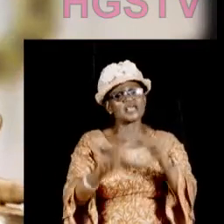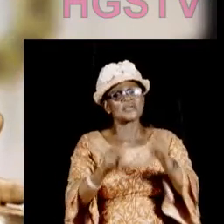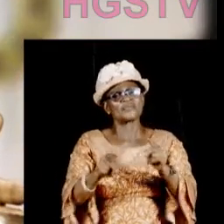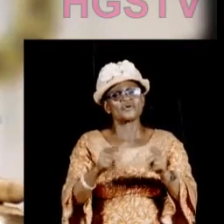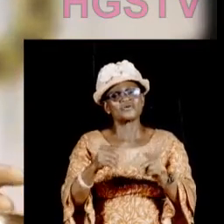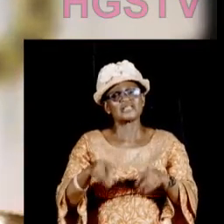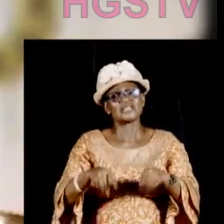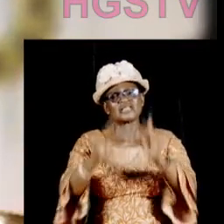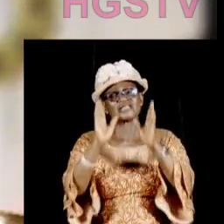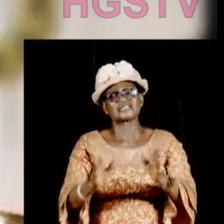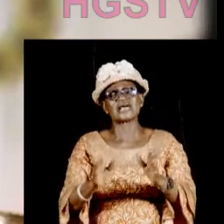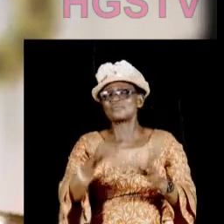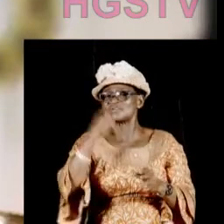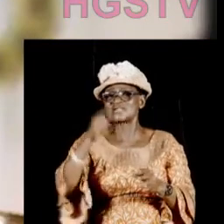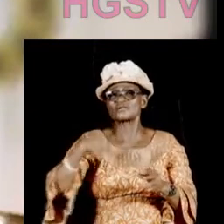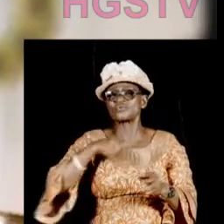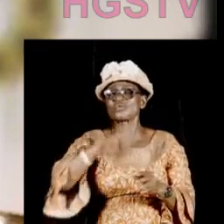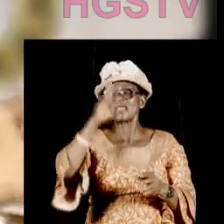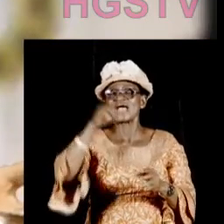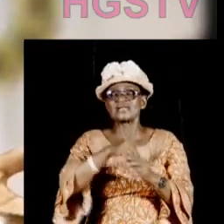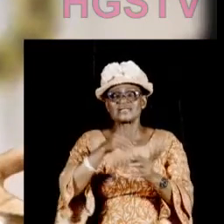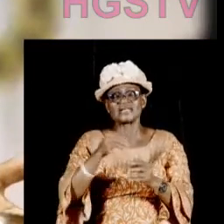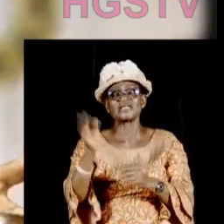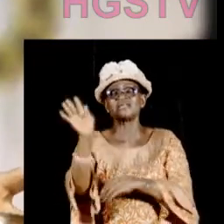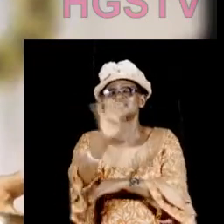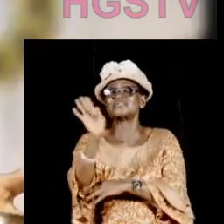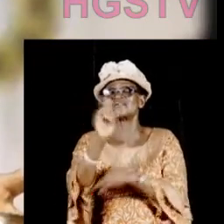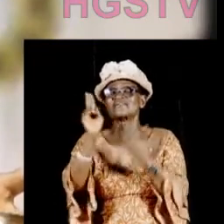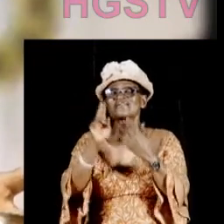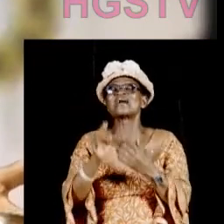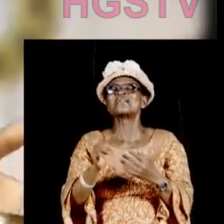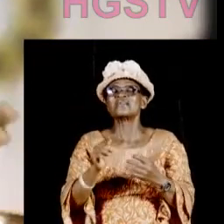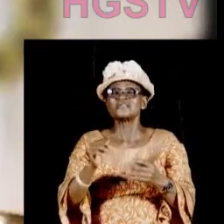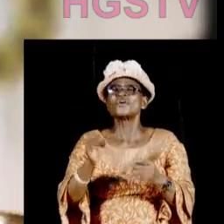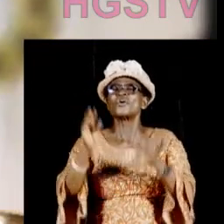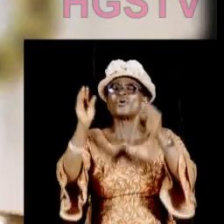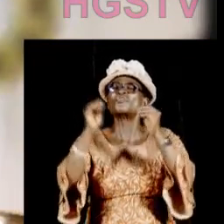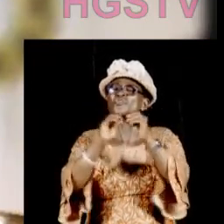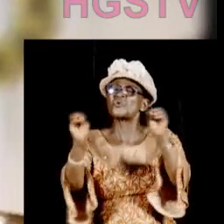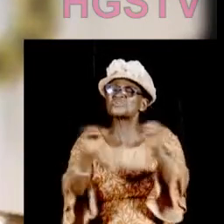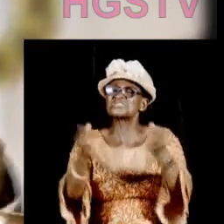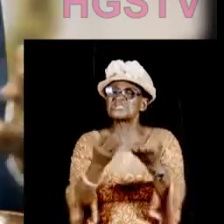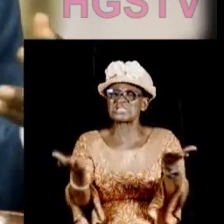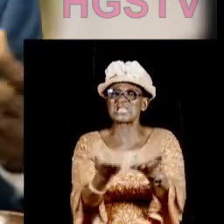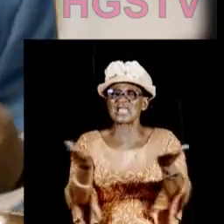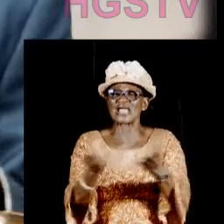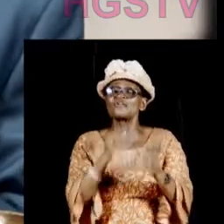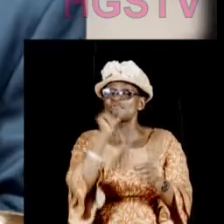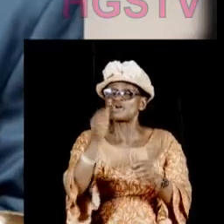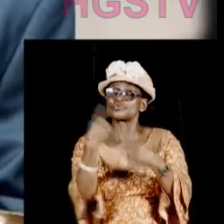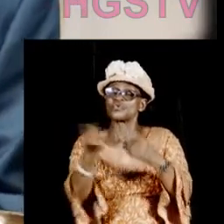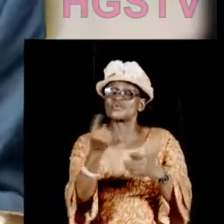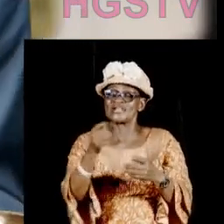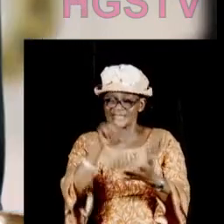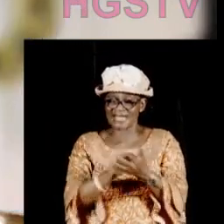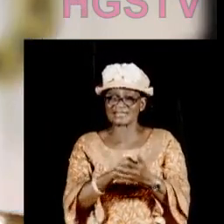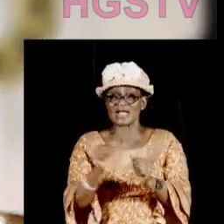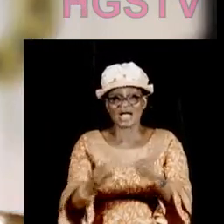the disciple said, we are in the wilderness. No bakery here. Not only that, according to the gospel, according